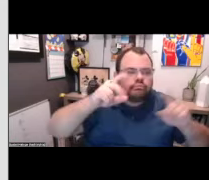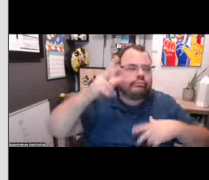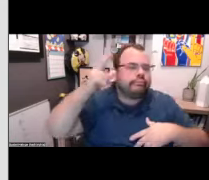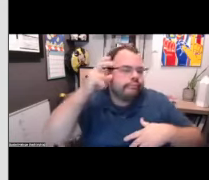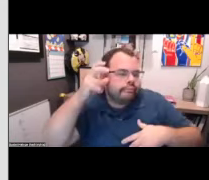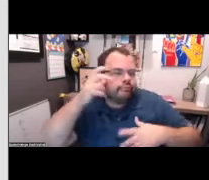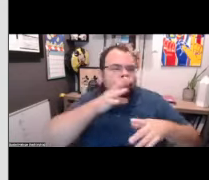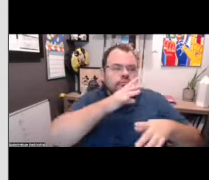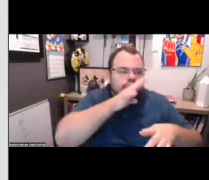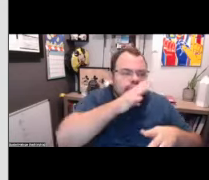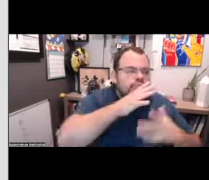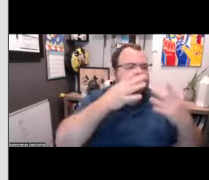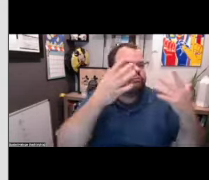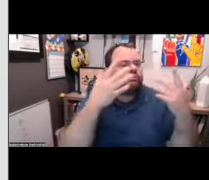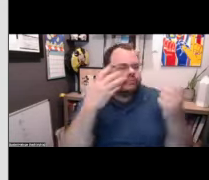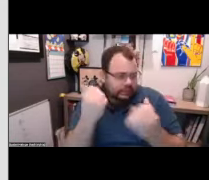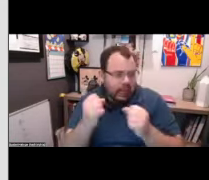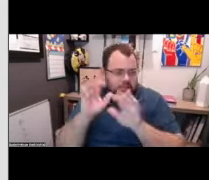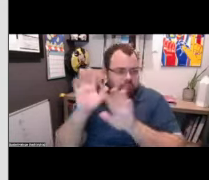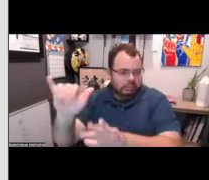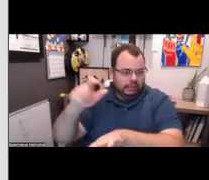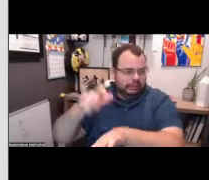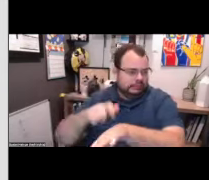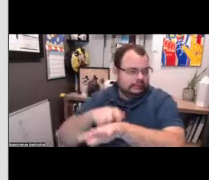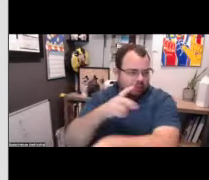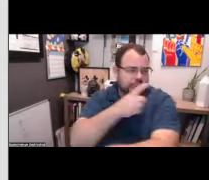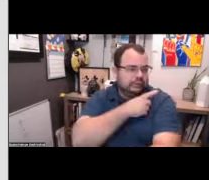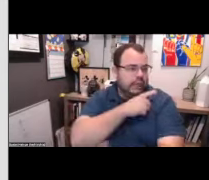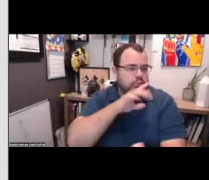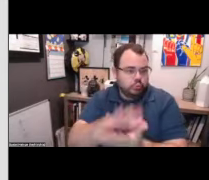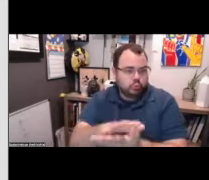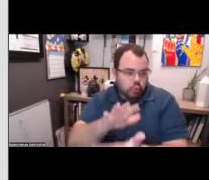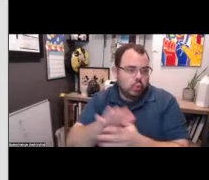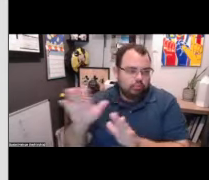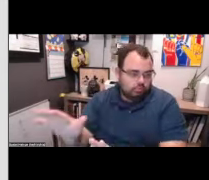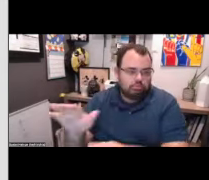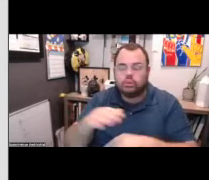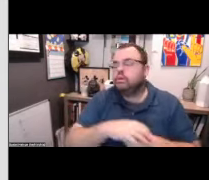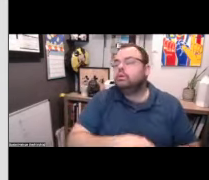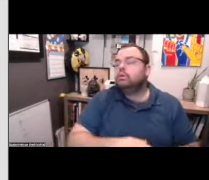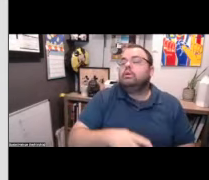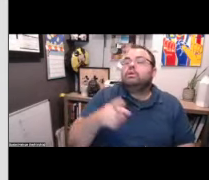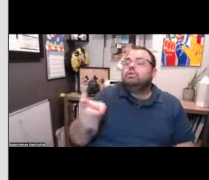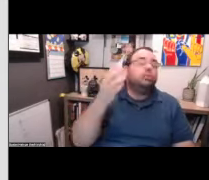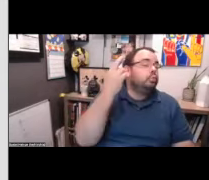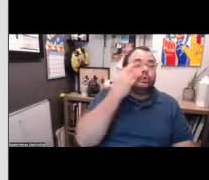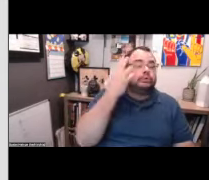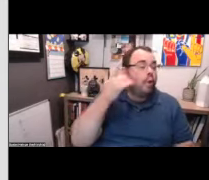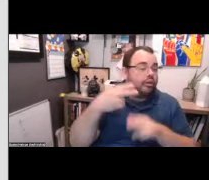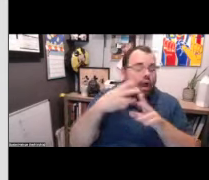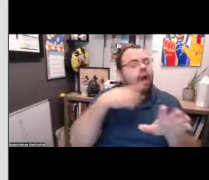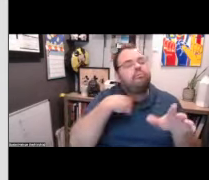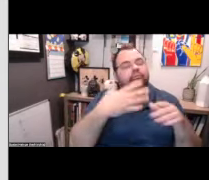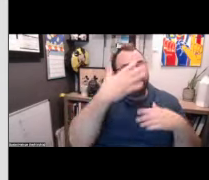So imagine that they had different tests, you know, for hearing, for speech. That's what they did in the Debbie school.